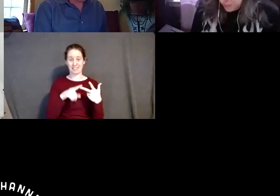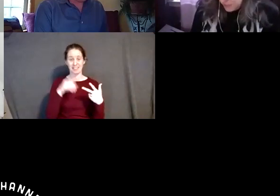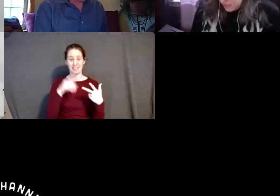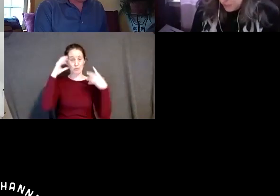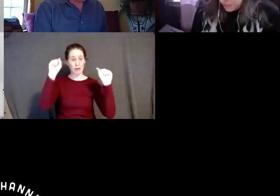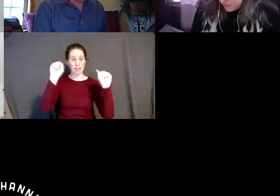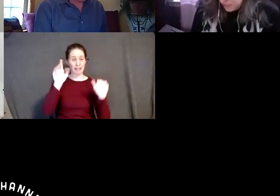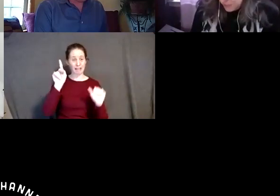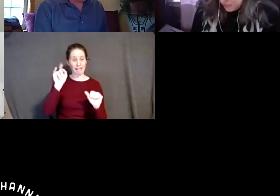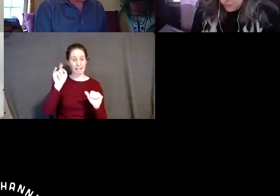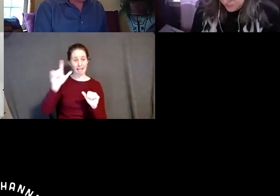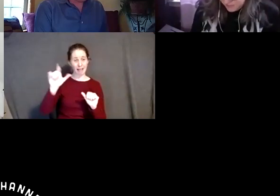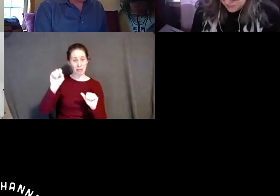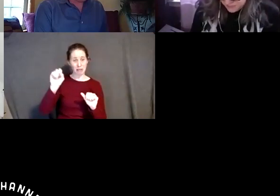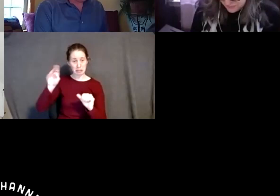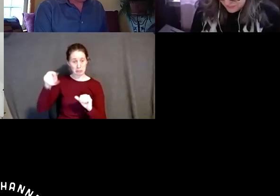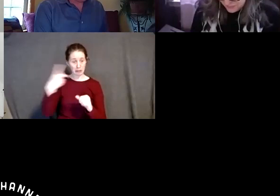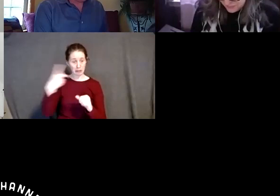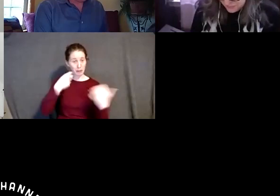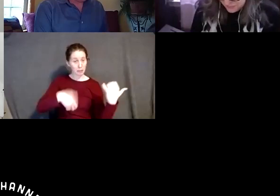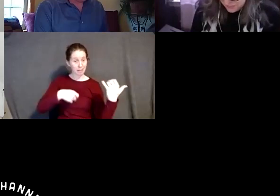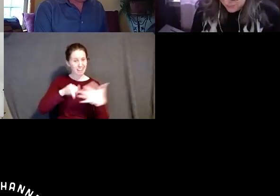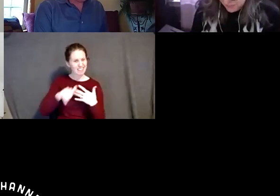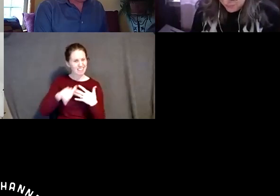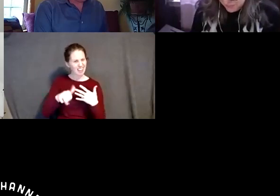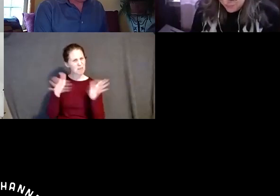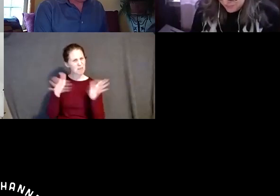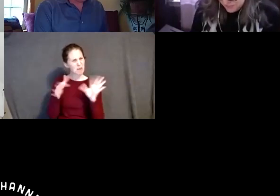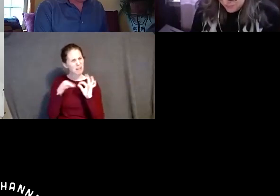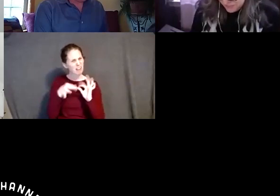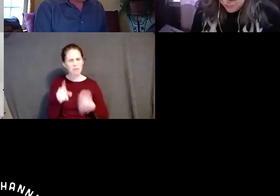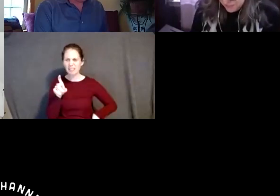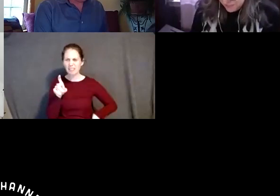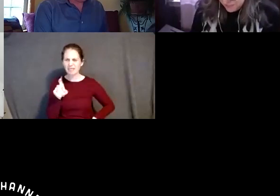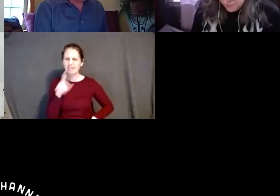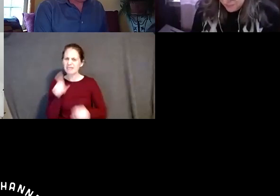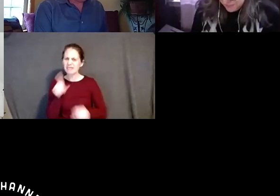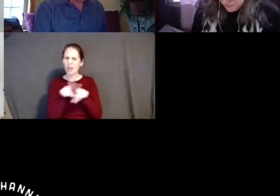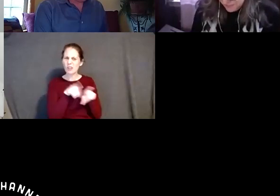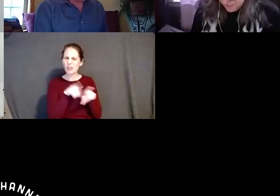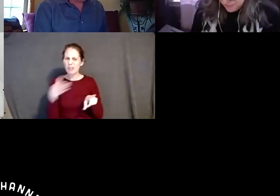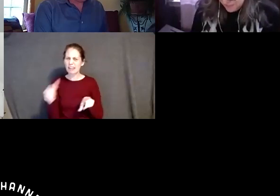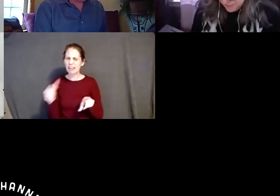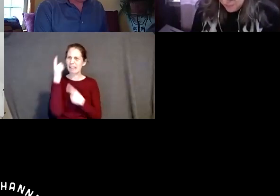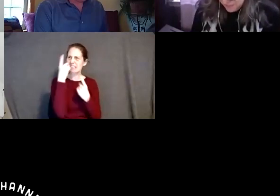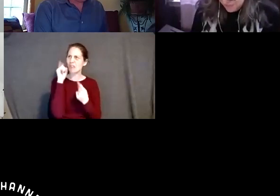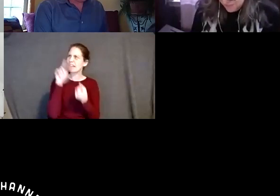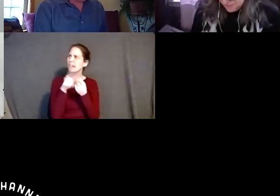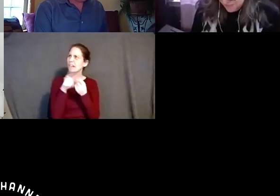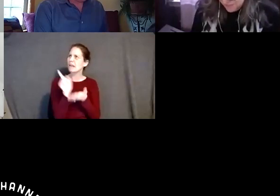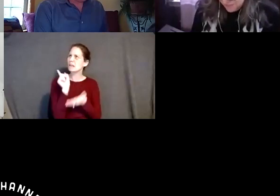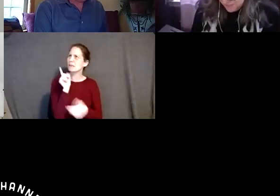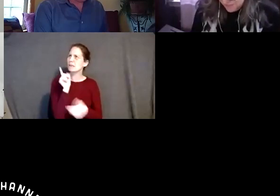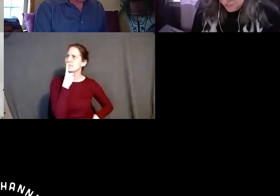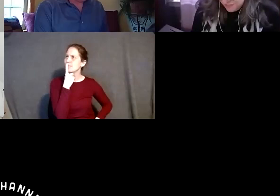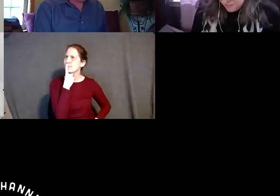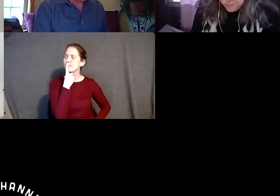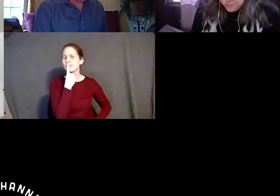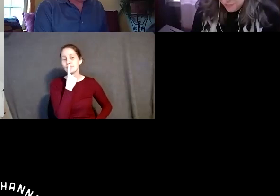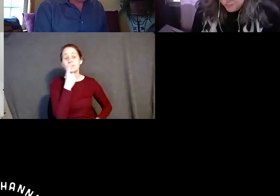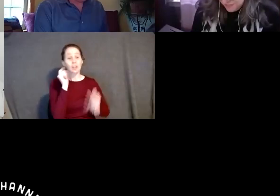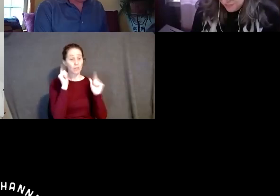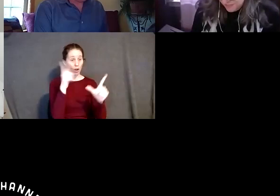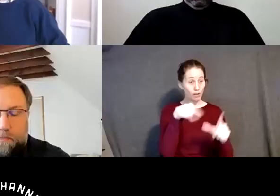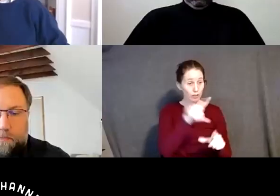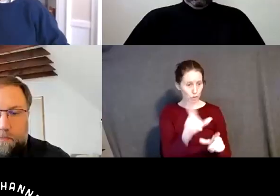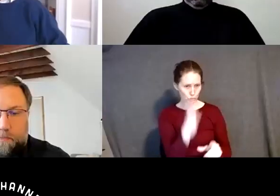does playing the guitar count as public comment? This is also a thing that I hadn't considered until last week. For all of you, did you